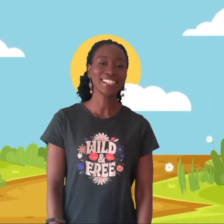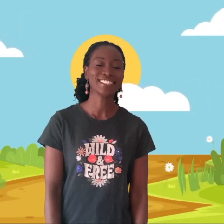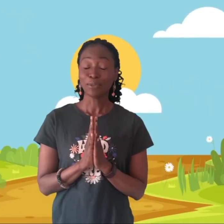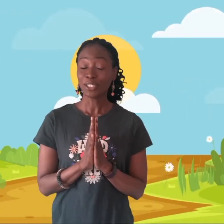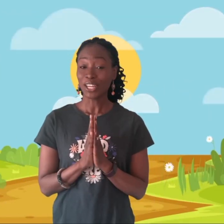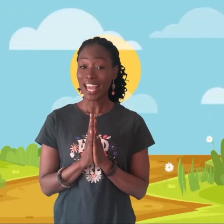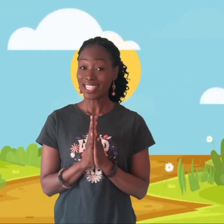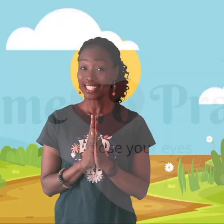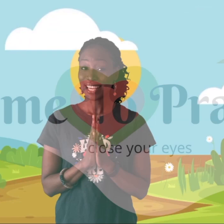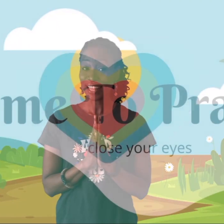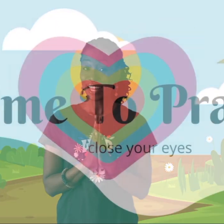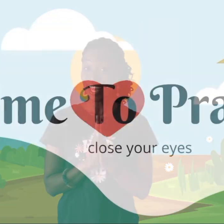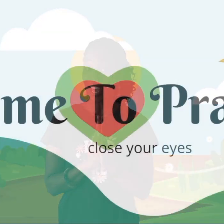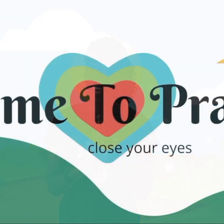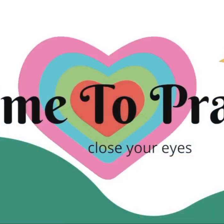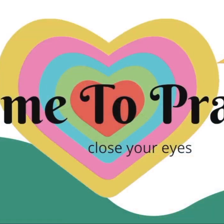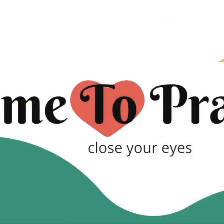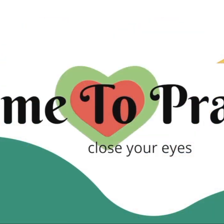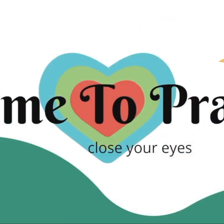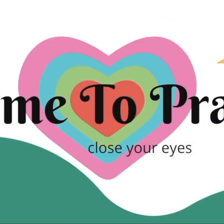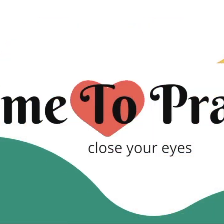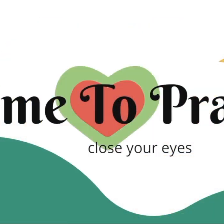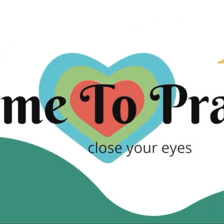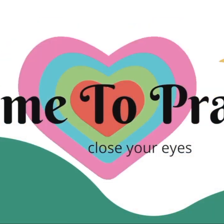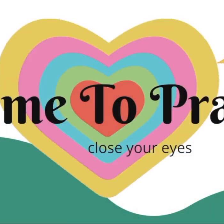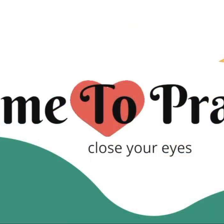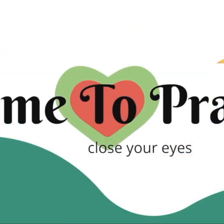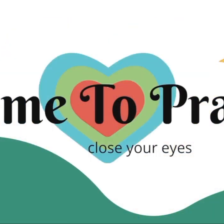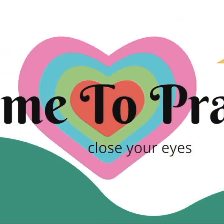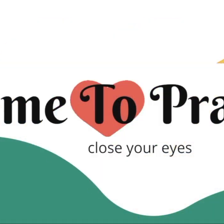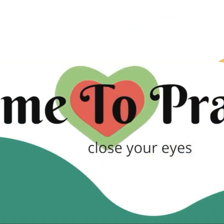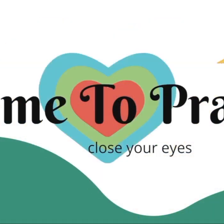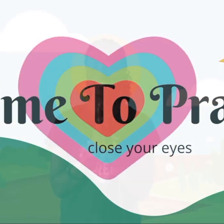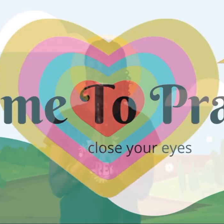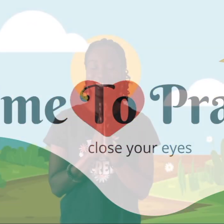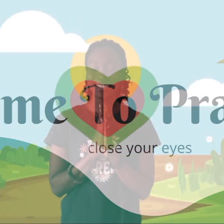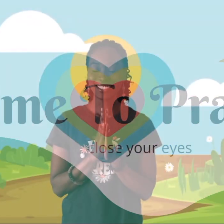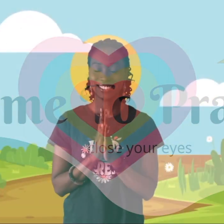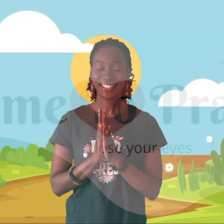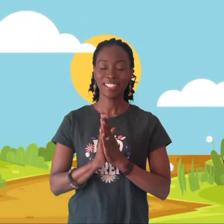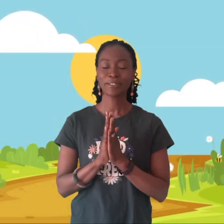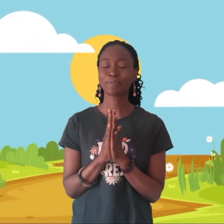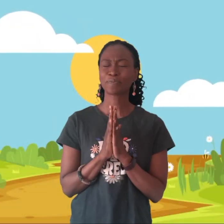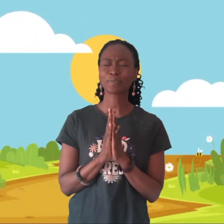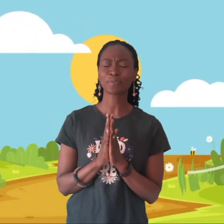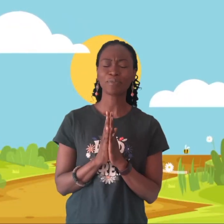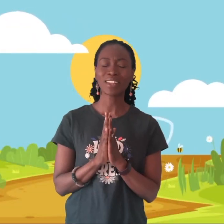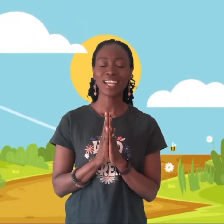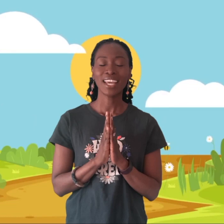us pray. Put your hands together and close your eyes. Good.